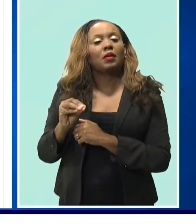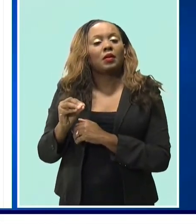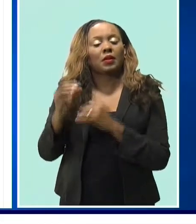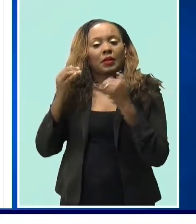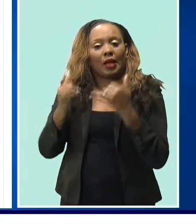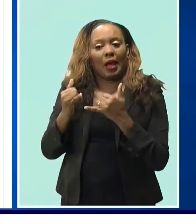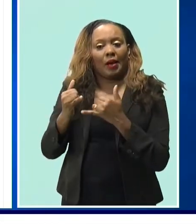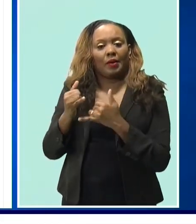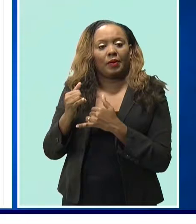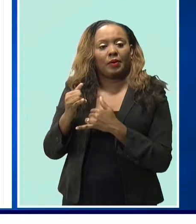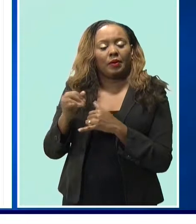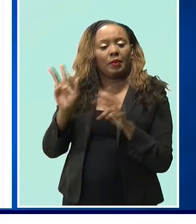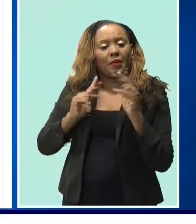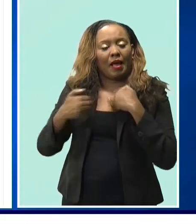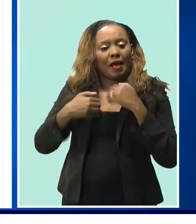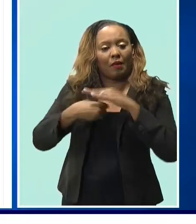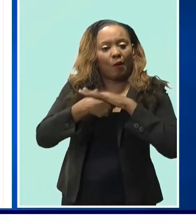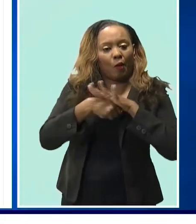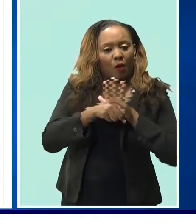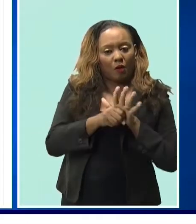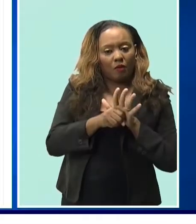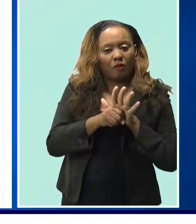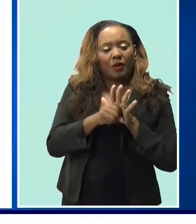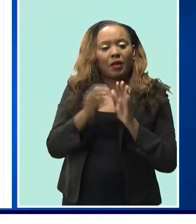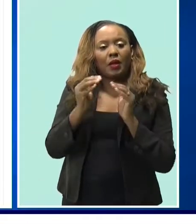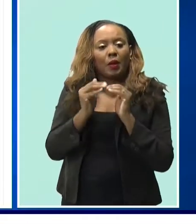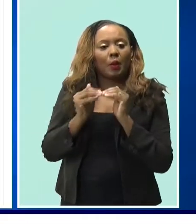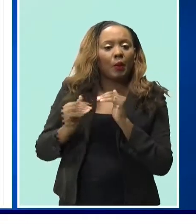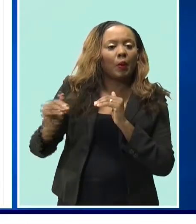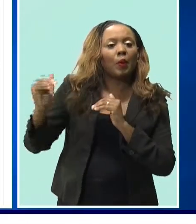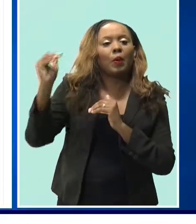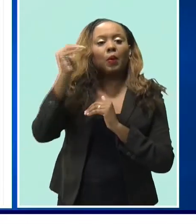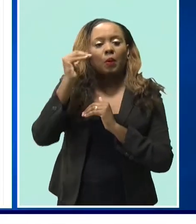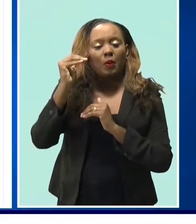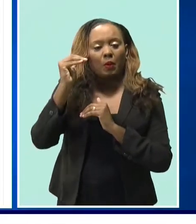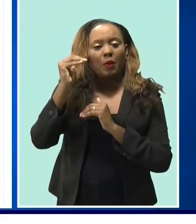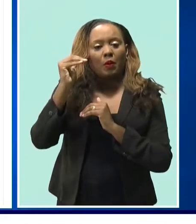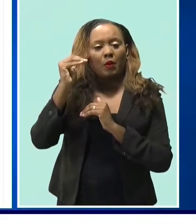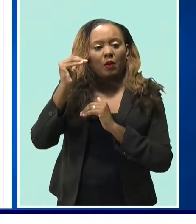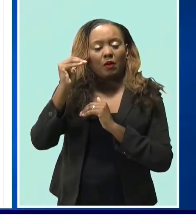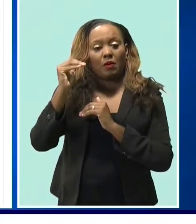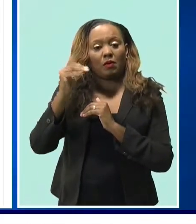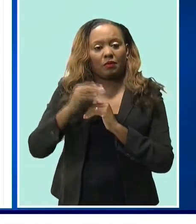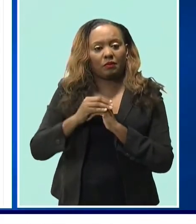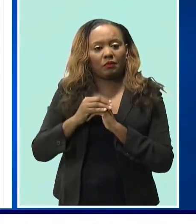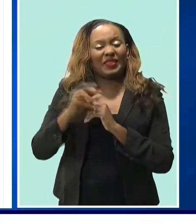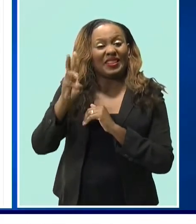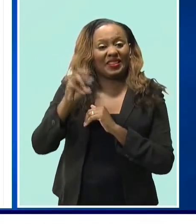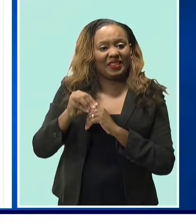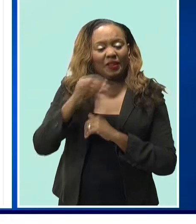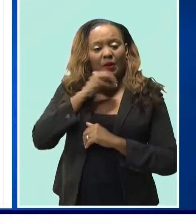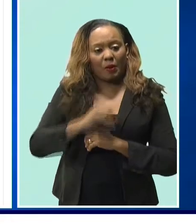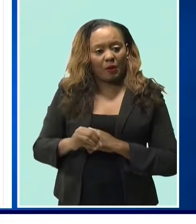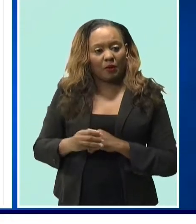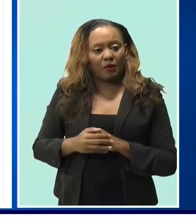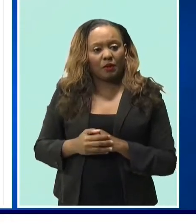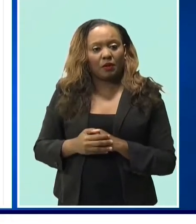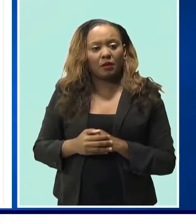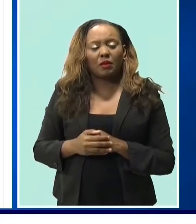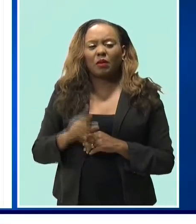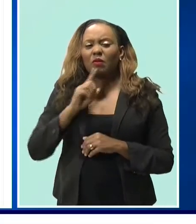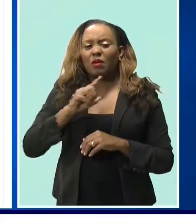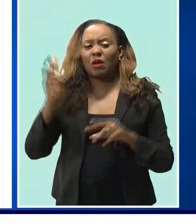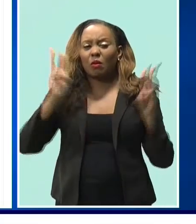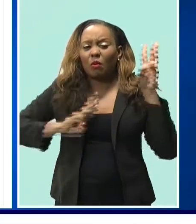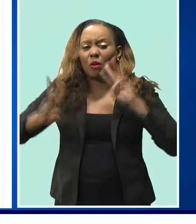the COVID-19 cases over 50 years. Now that is a situation of grave